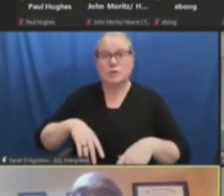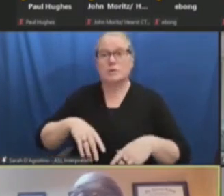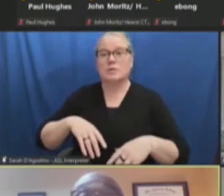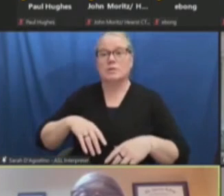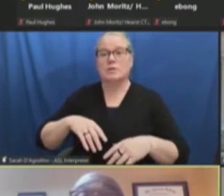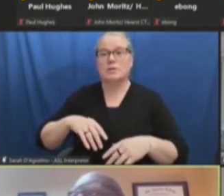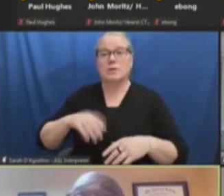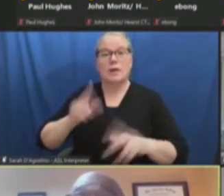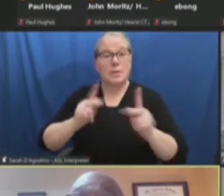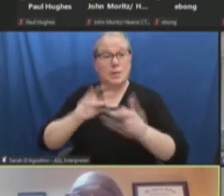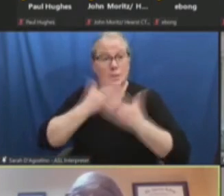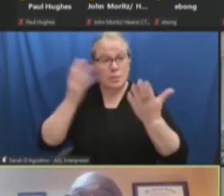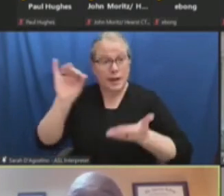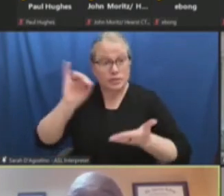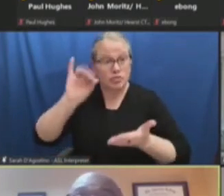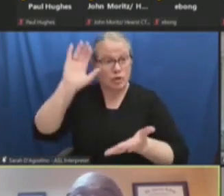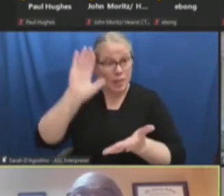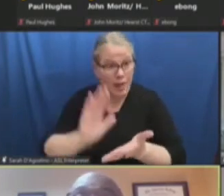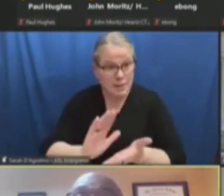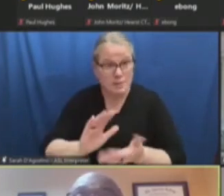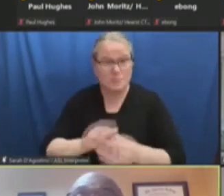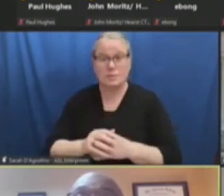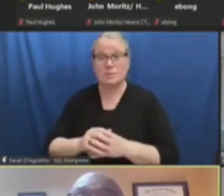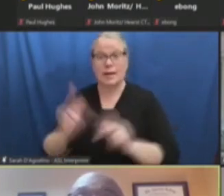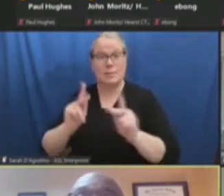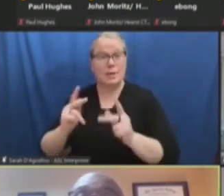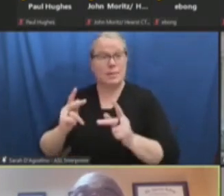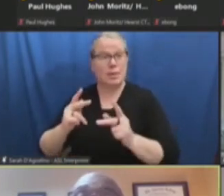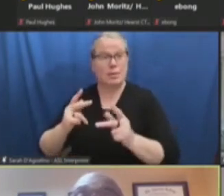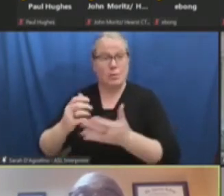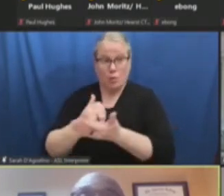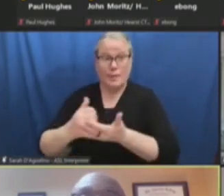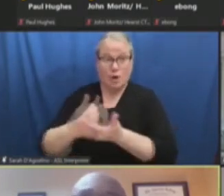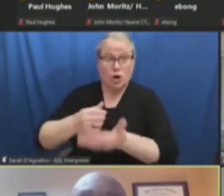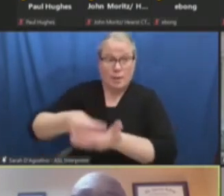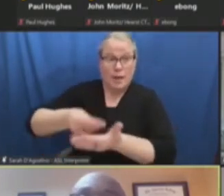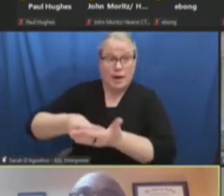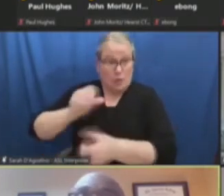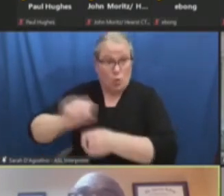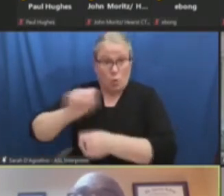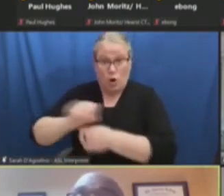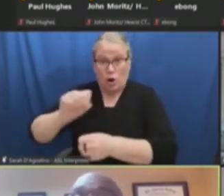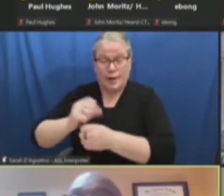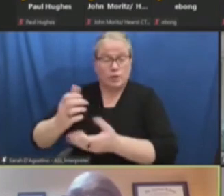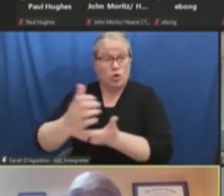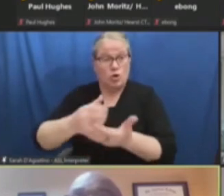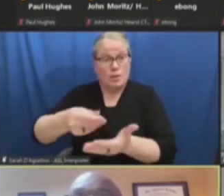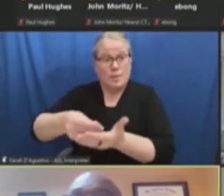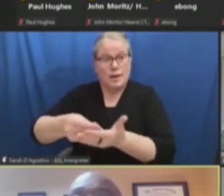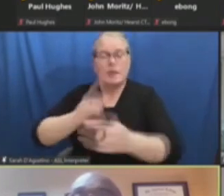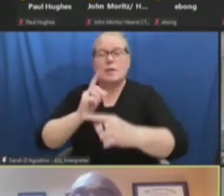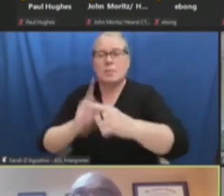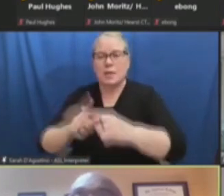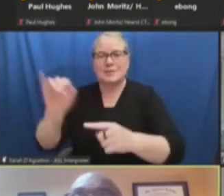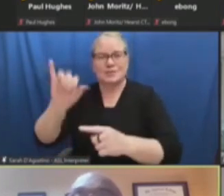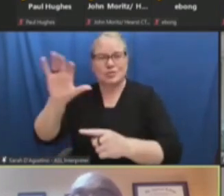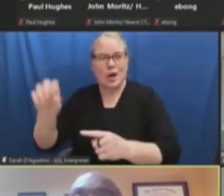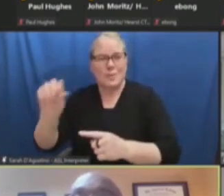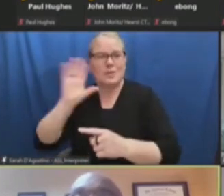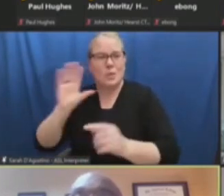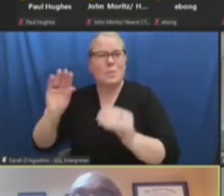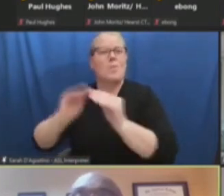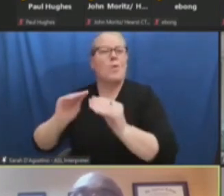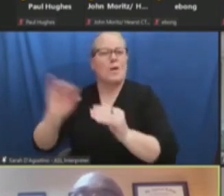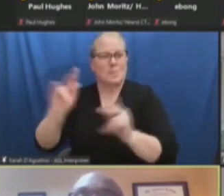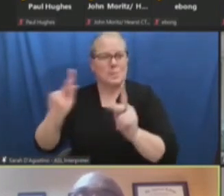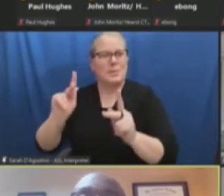and people are making more money because they're working hard to earn that money. And the insurance companies get more insured people. So everybody wins on this